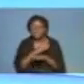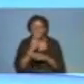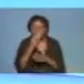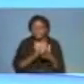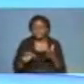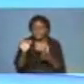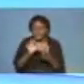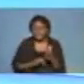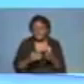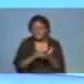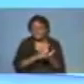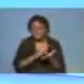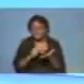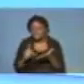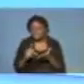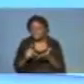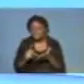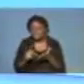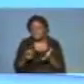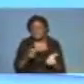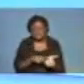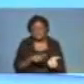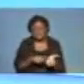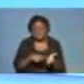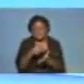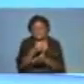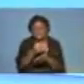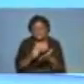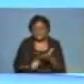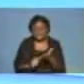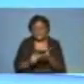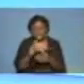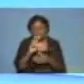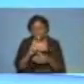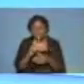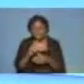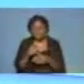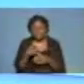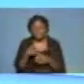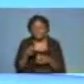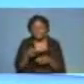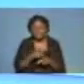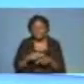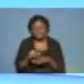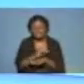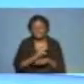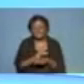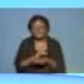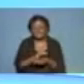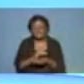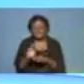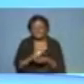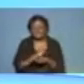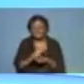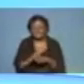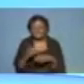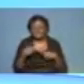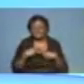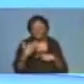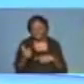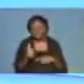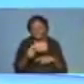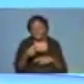point, two Harbor Island businesses had their golf carts, boats, and other goods seized after failing to report